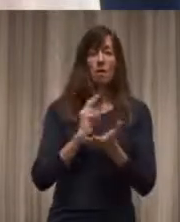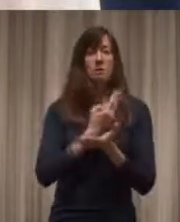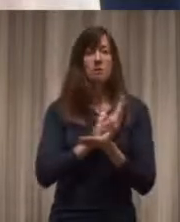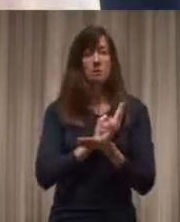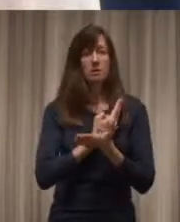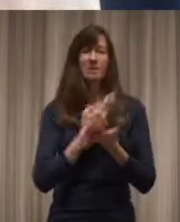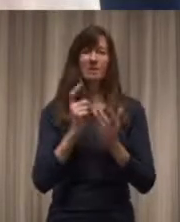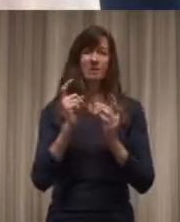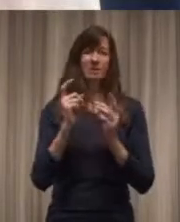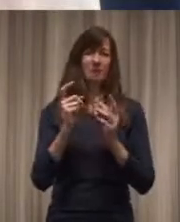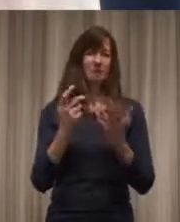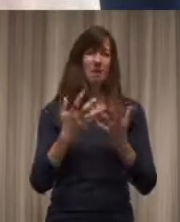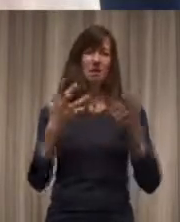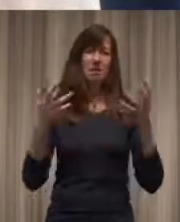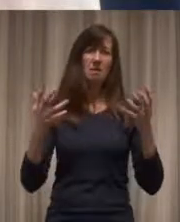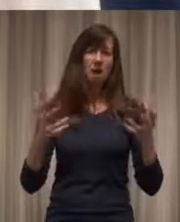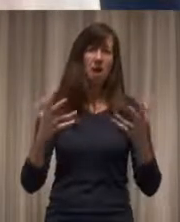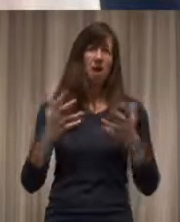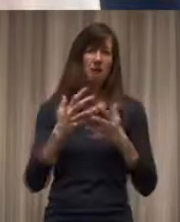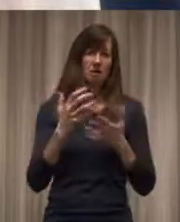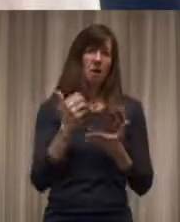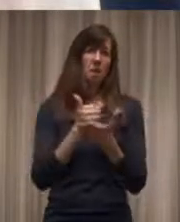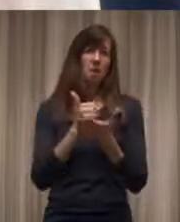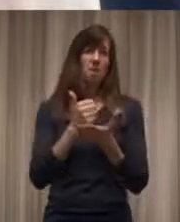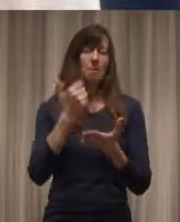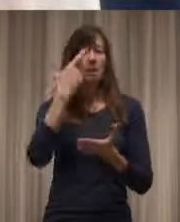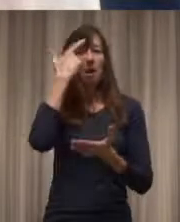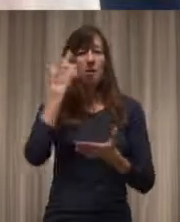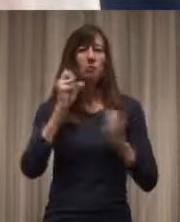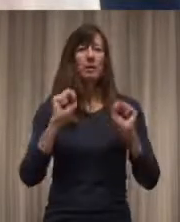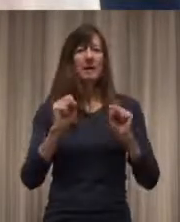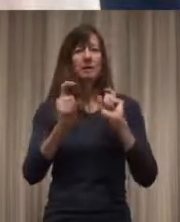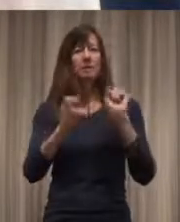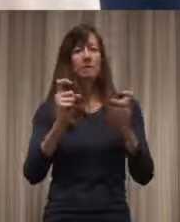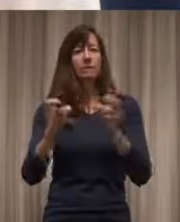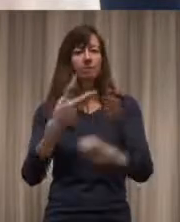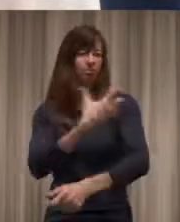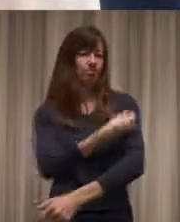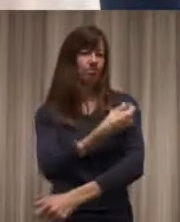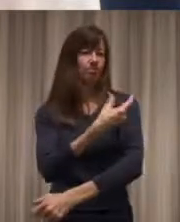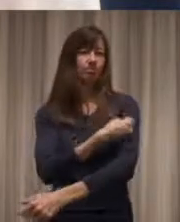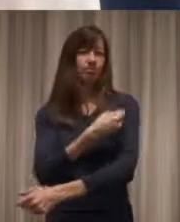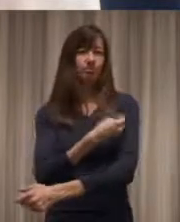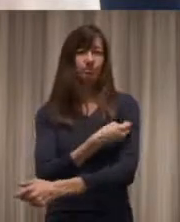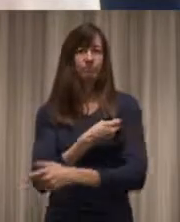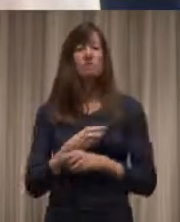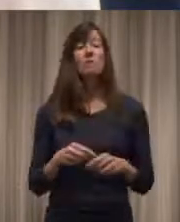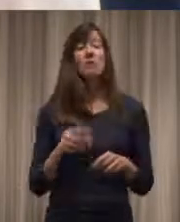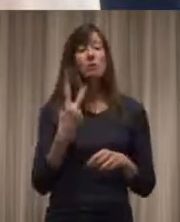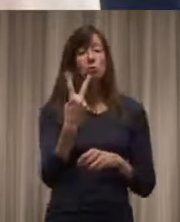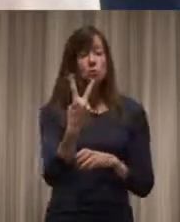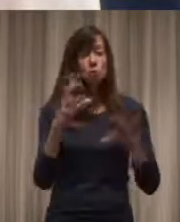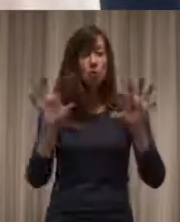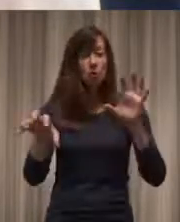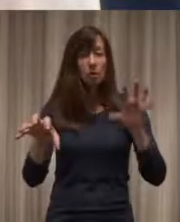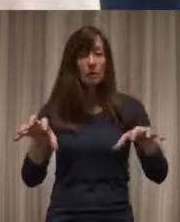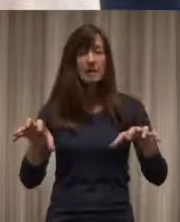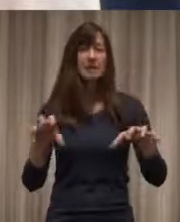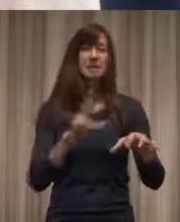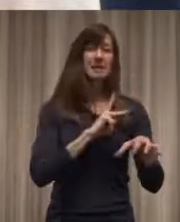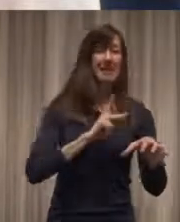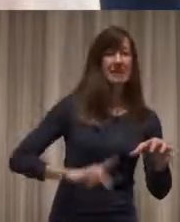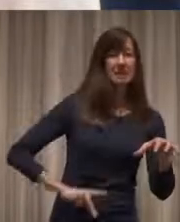vaccine as we receive it. To give you a sense of our throughput, at those two facilities in Kingston and